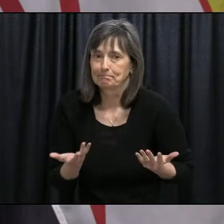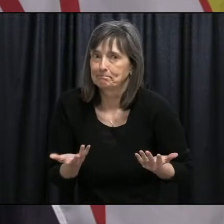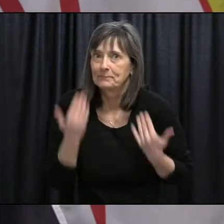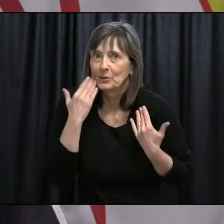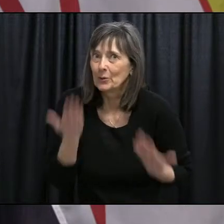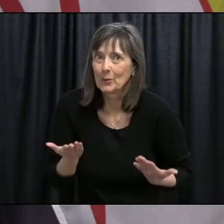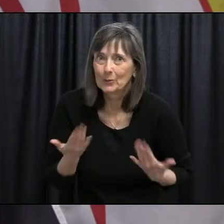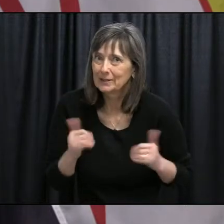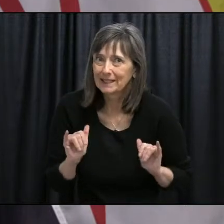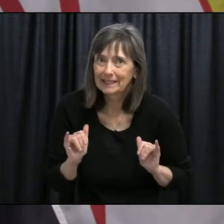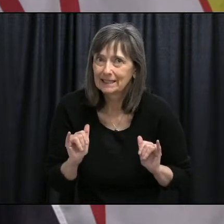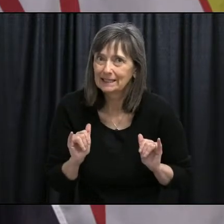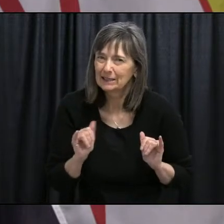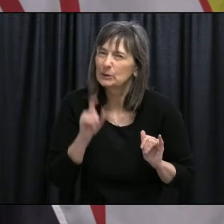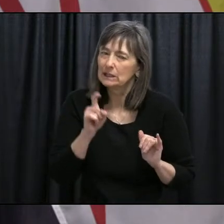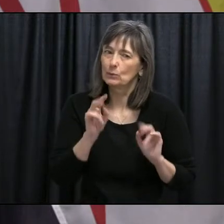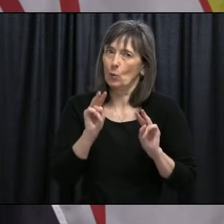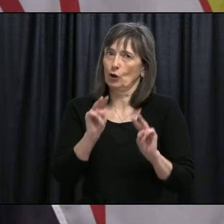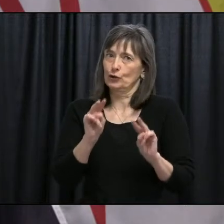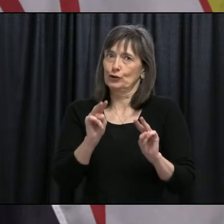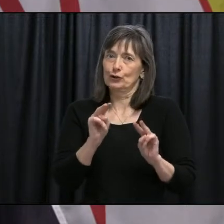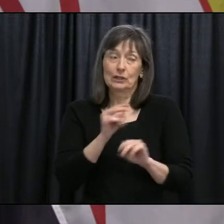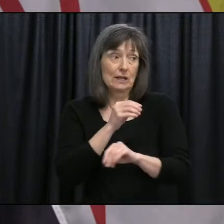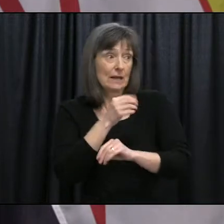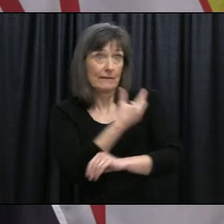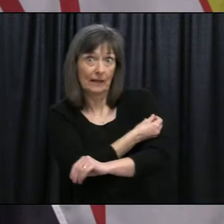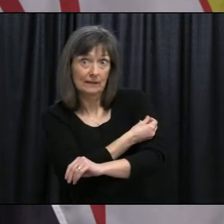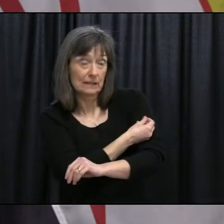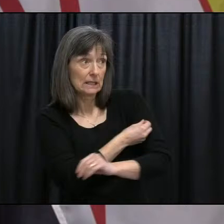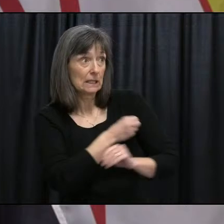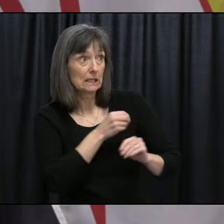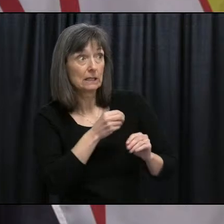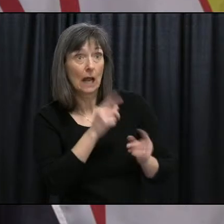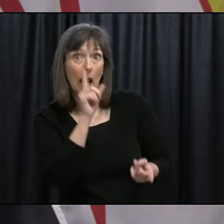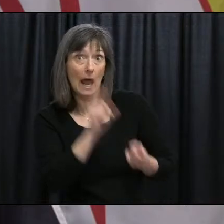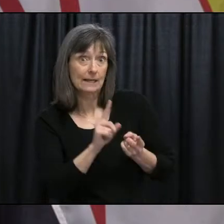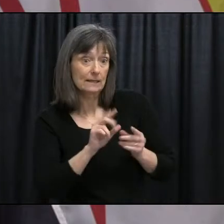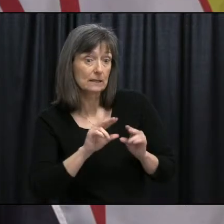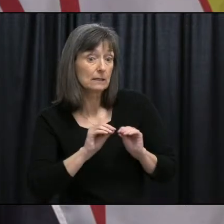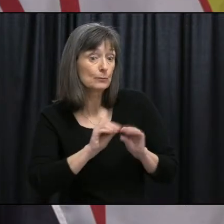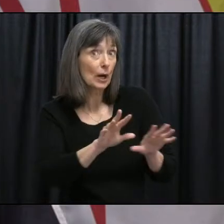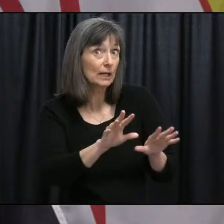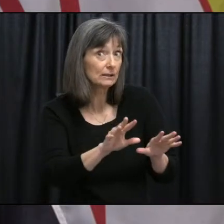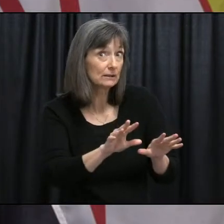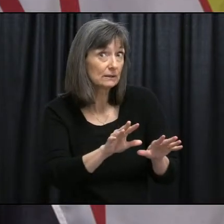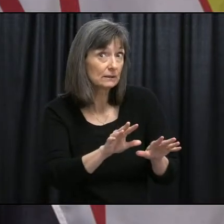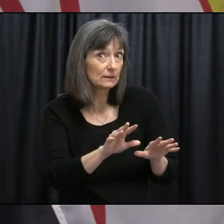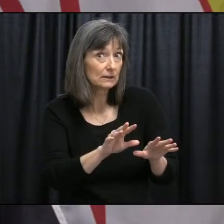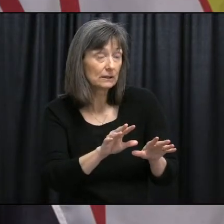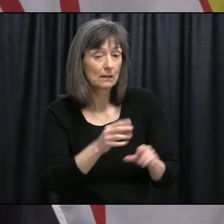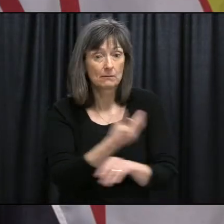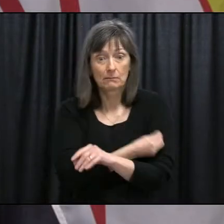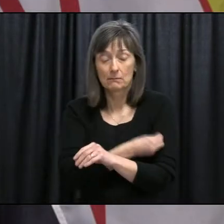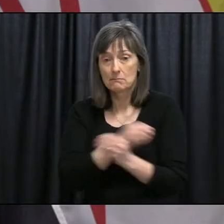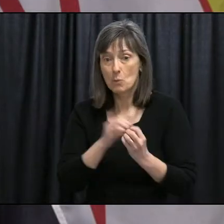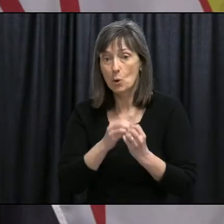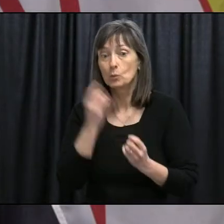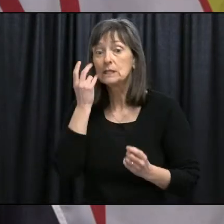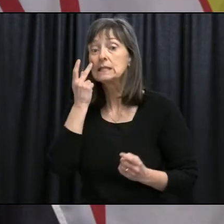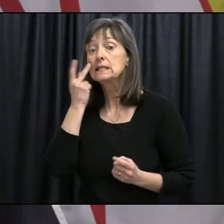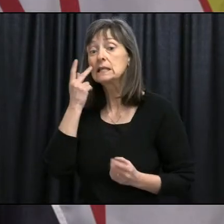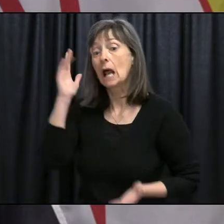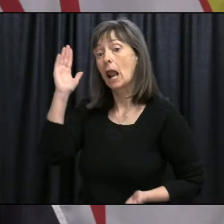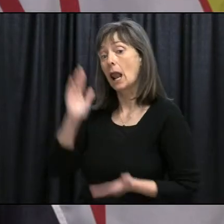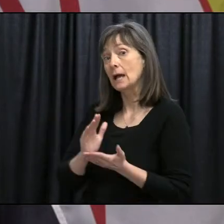the effect that the vaccination will have on spread of disease. If we start to see that as we vaccinate more people, we see